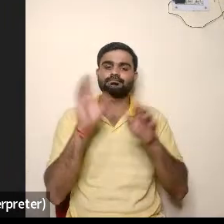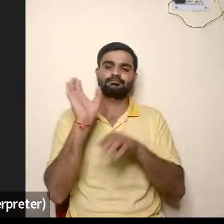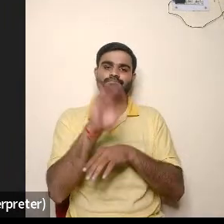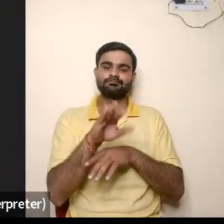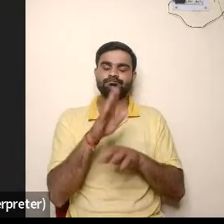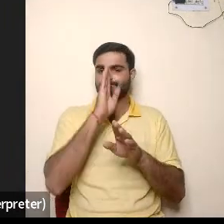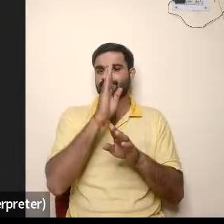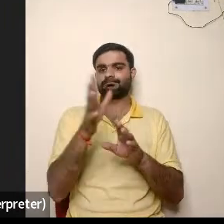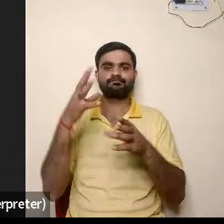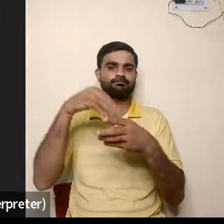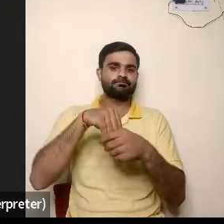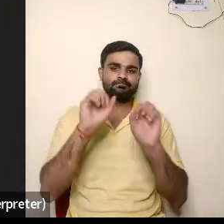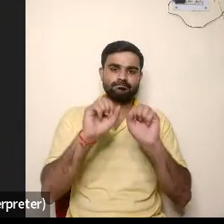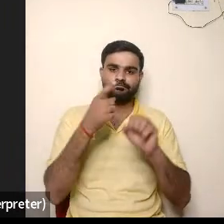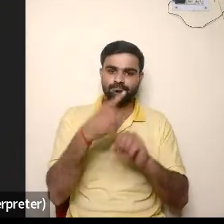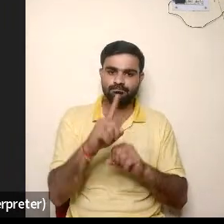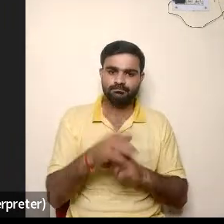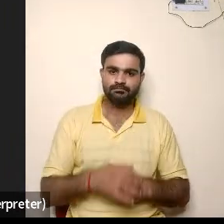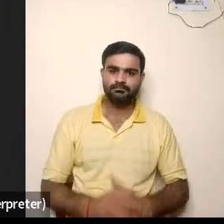part of that, right?